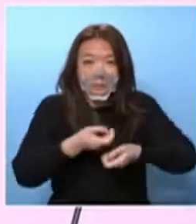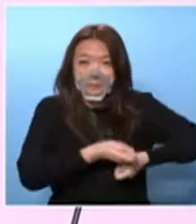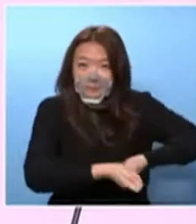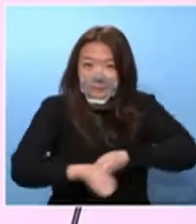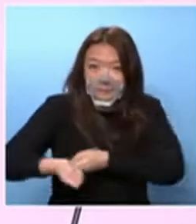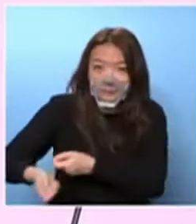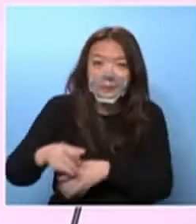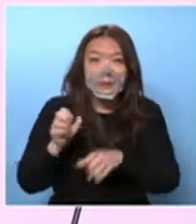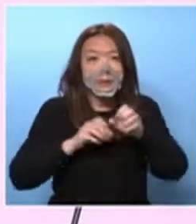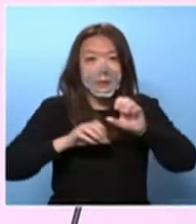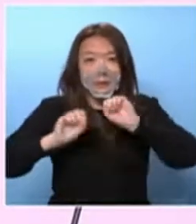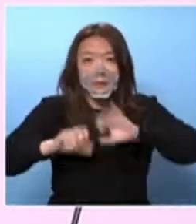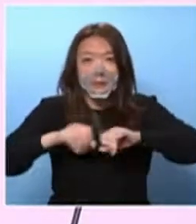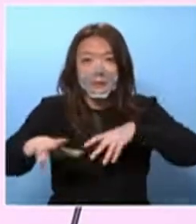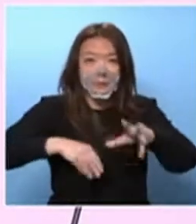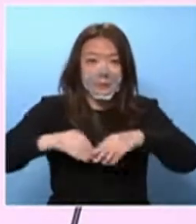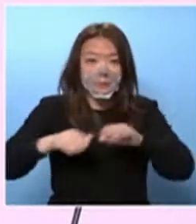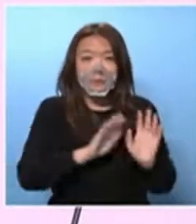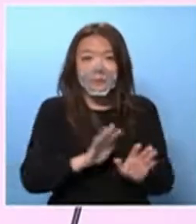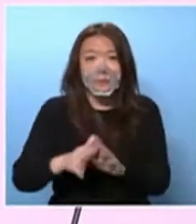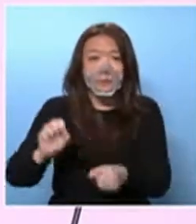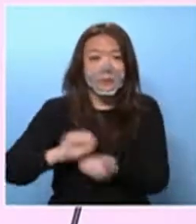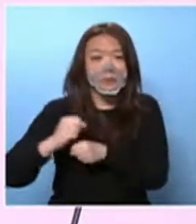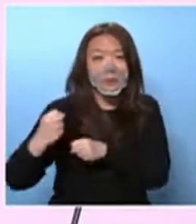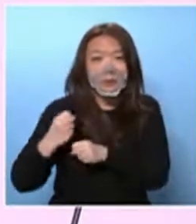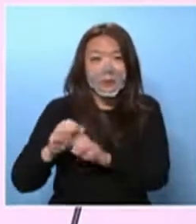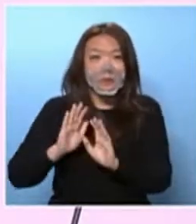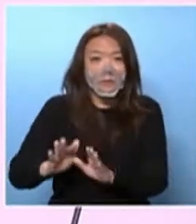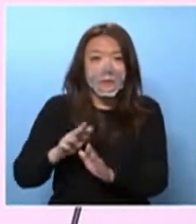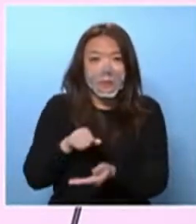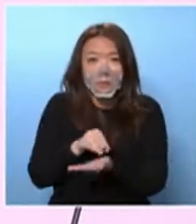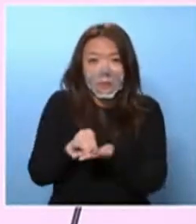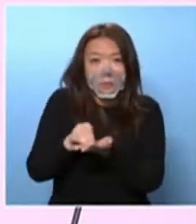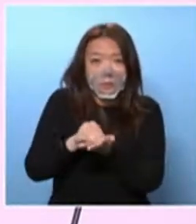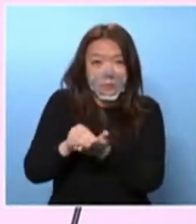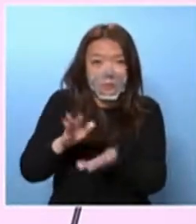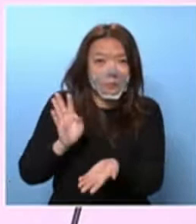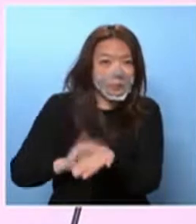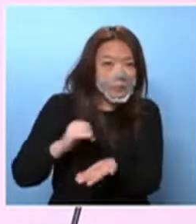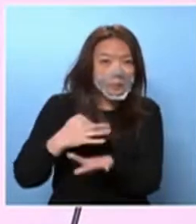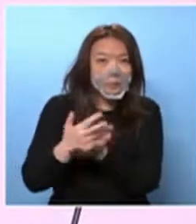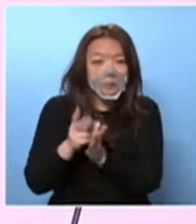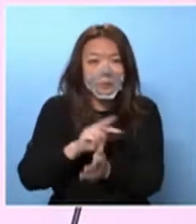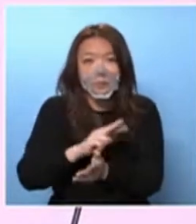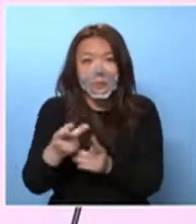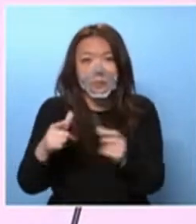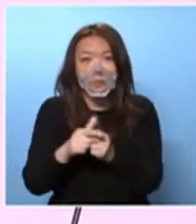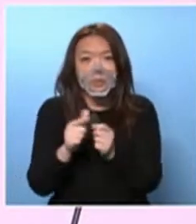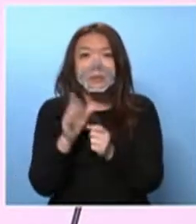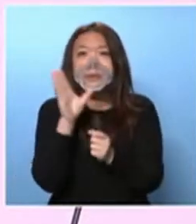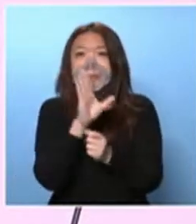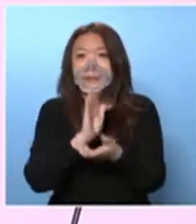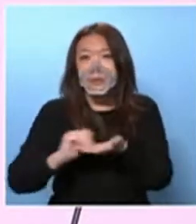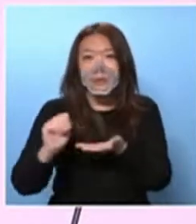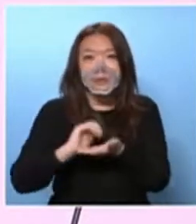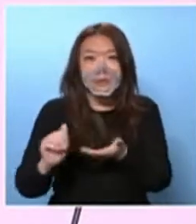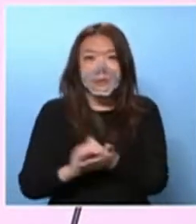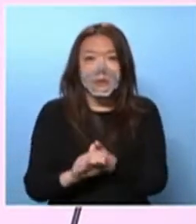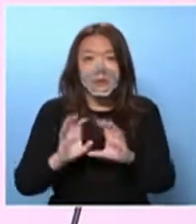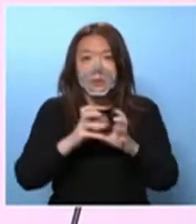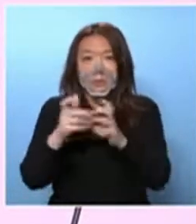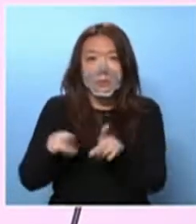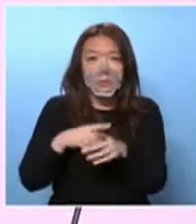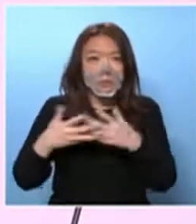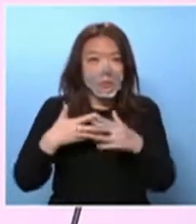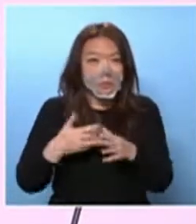enhance environmental hygiene services, particularly strengthening the street cleansing and refuse collection services, stepping up measures on